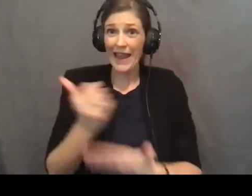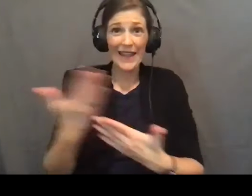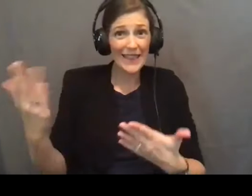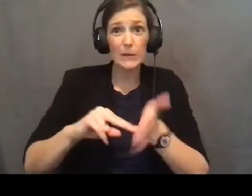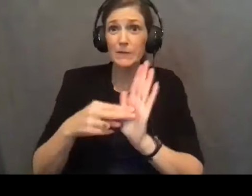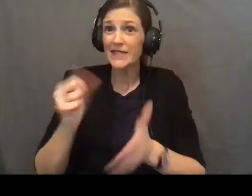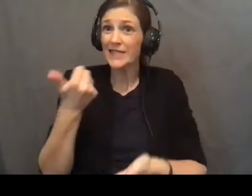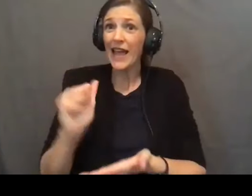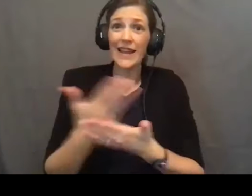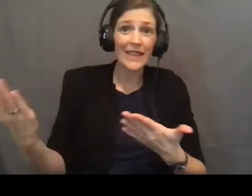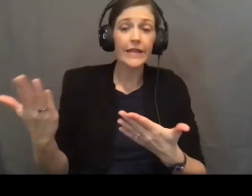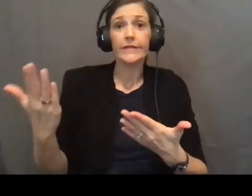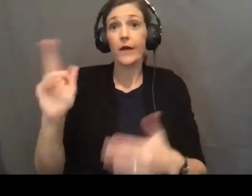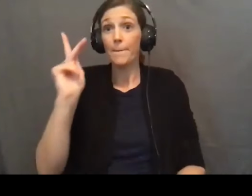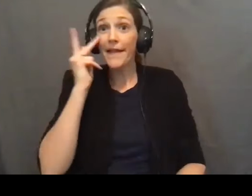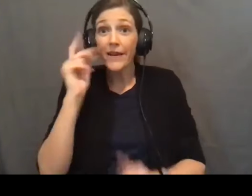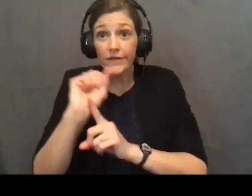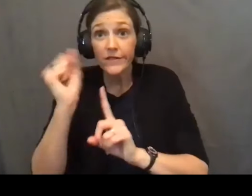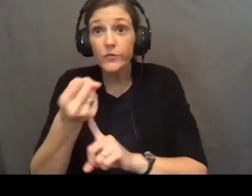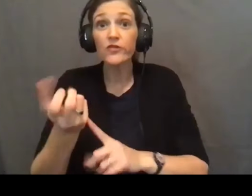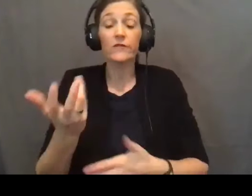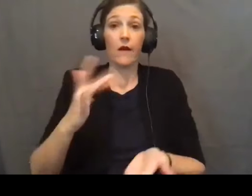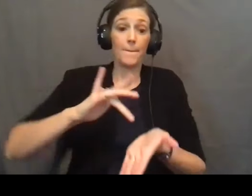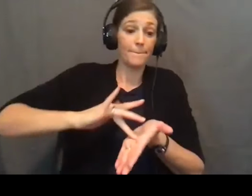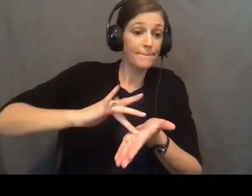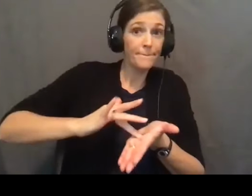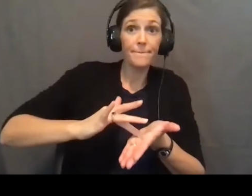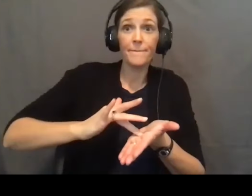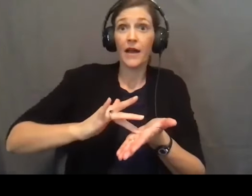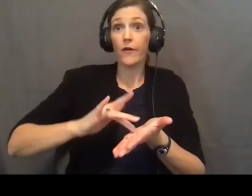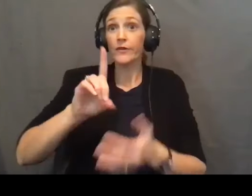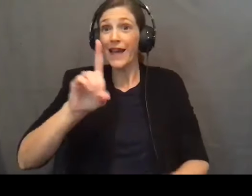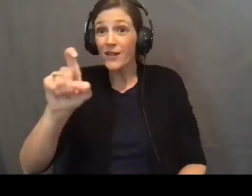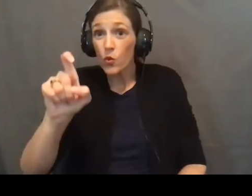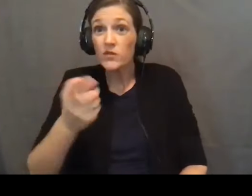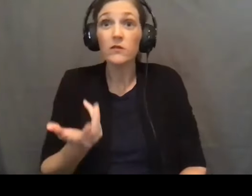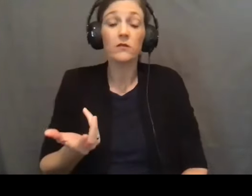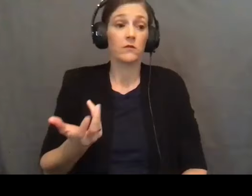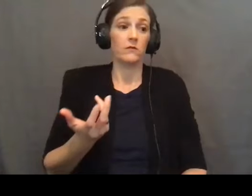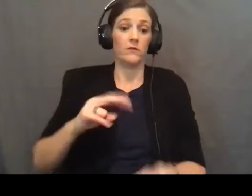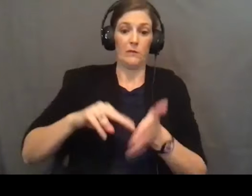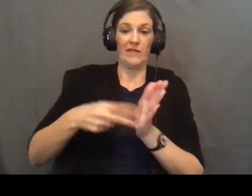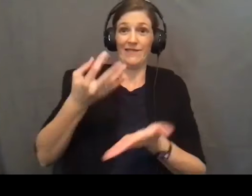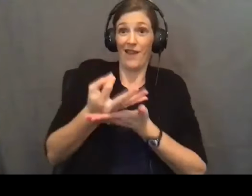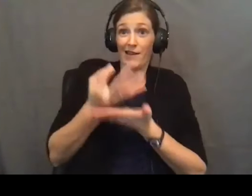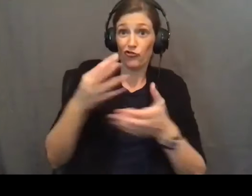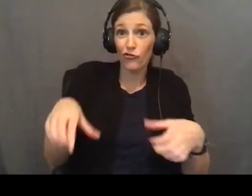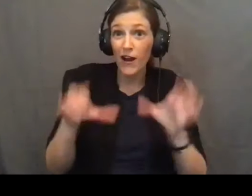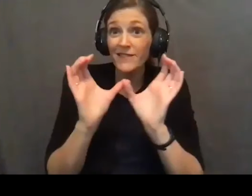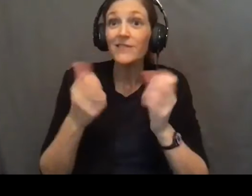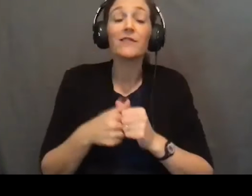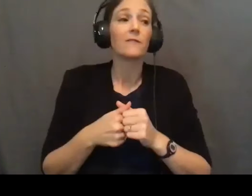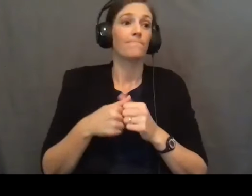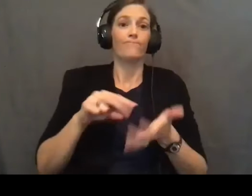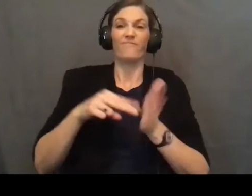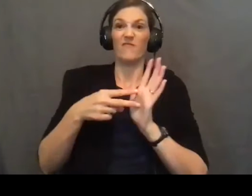It means a political scenario. It means a medical diagnosis. It means a financial crisis. It means a